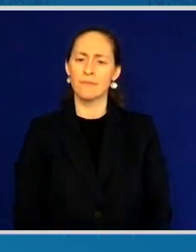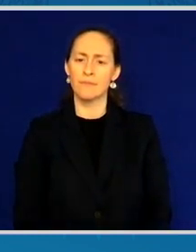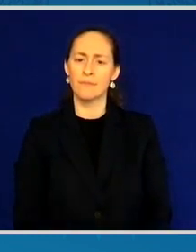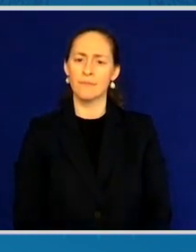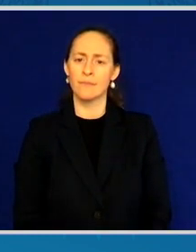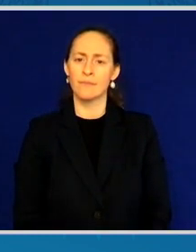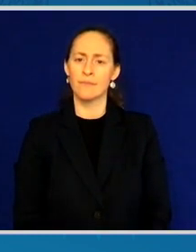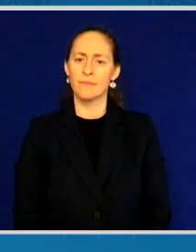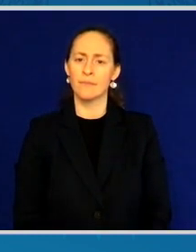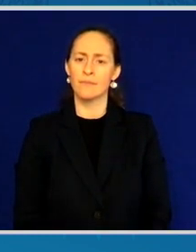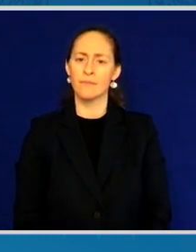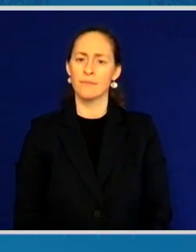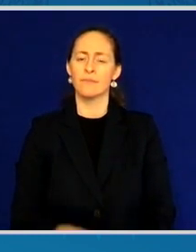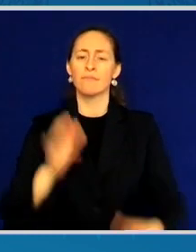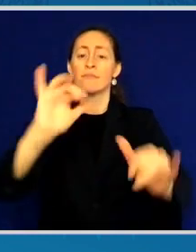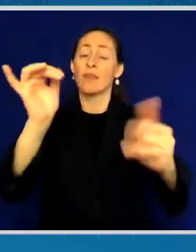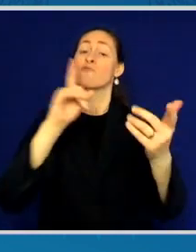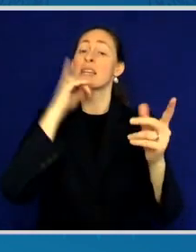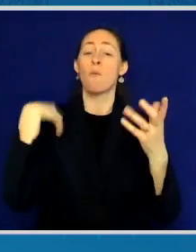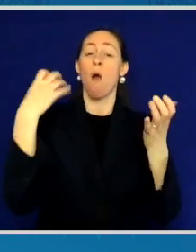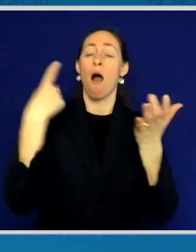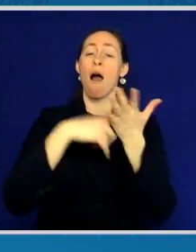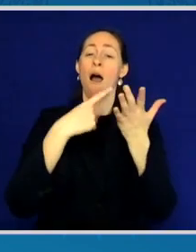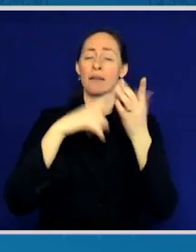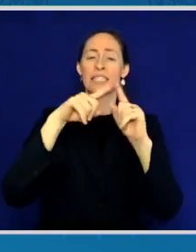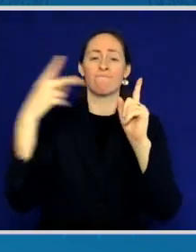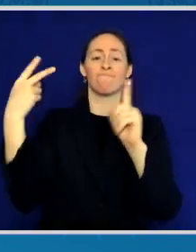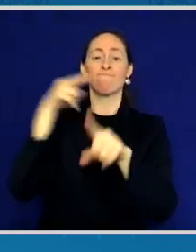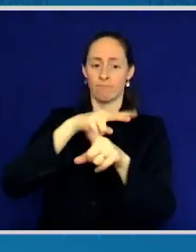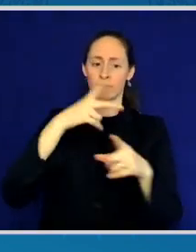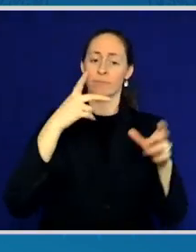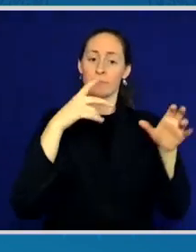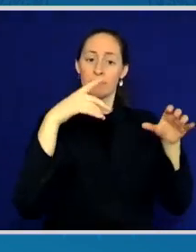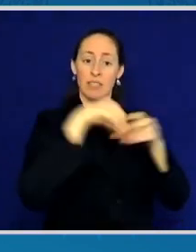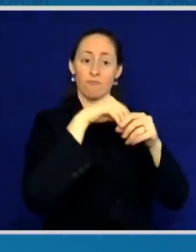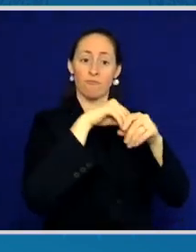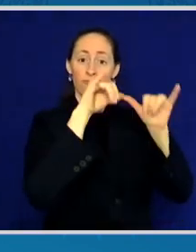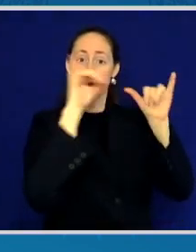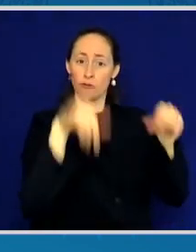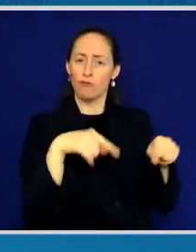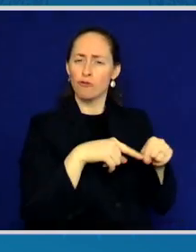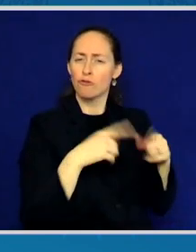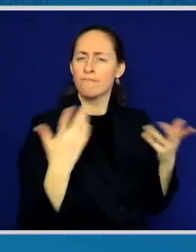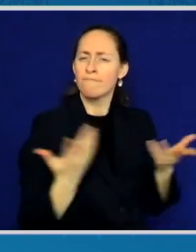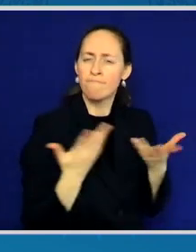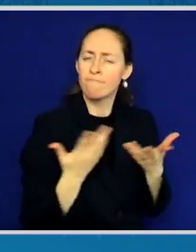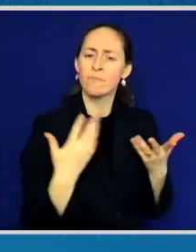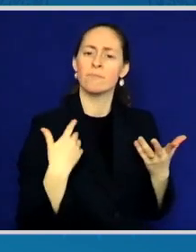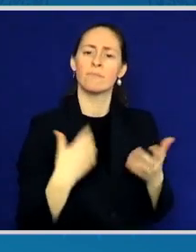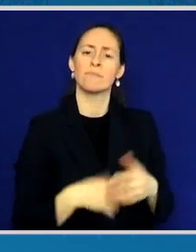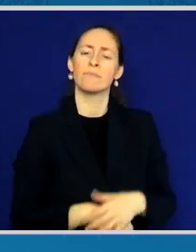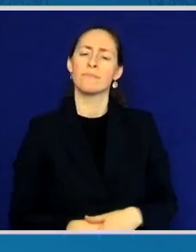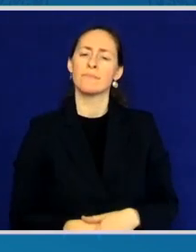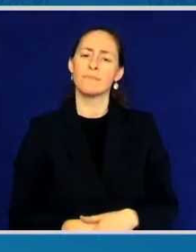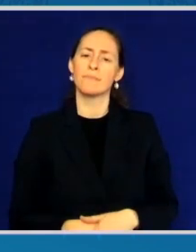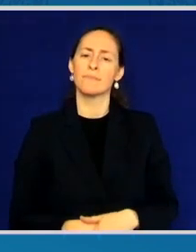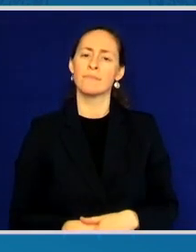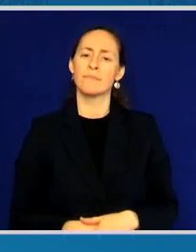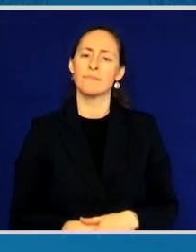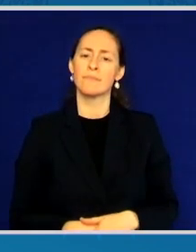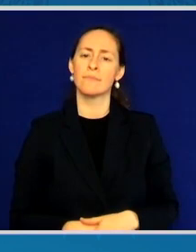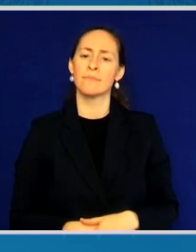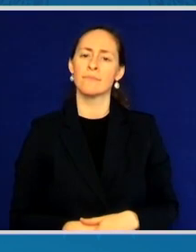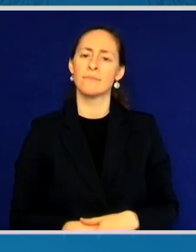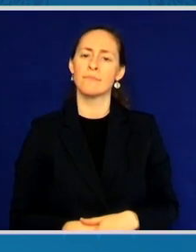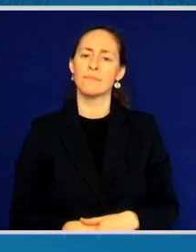infrastructure of transit. And that goes to the point about livability. There is the element of all